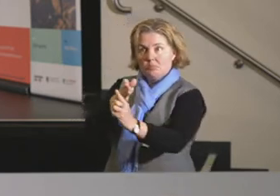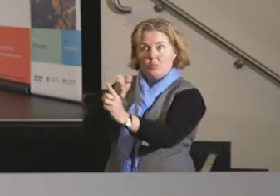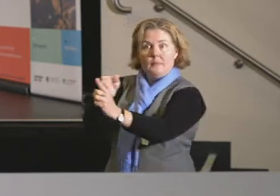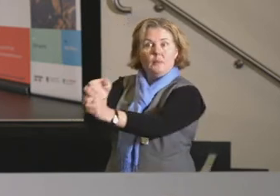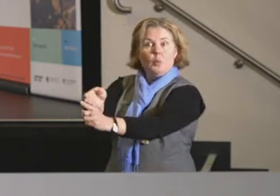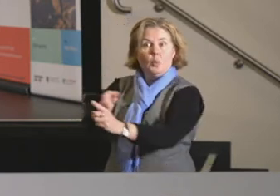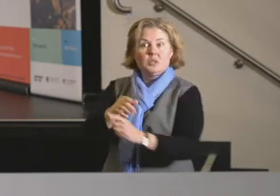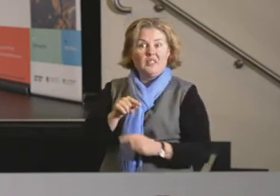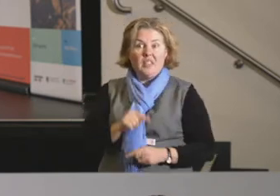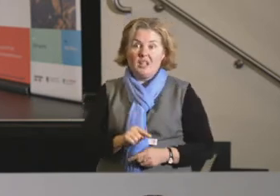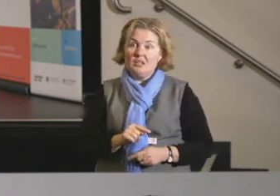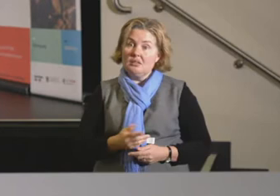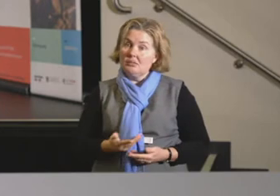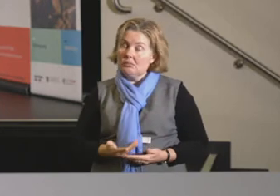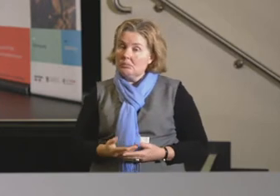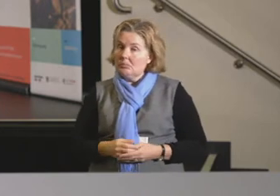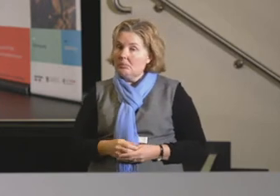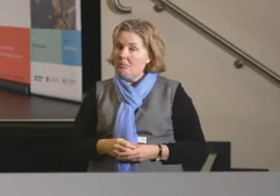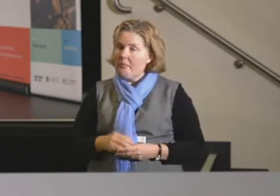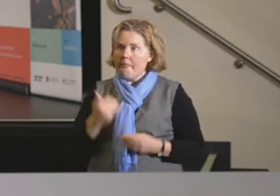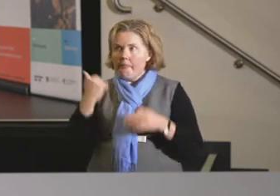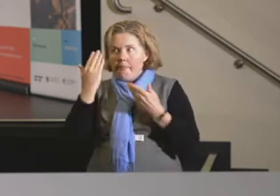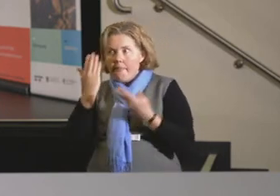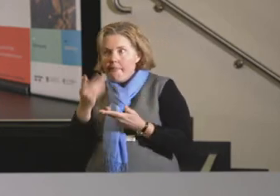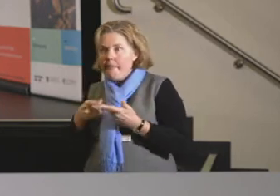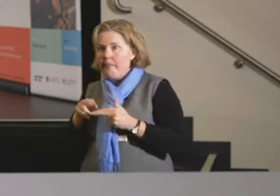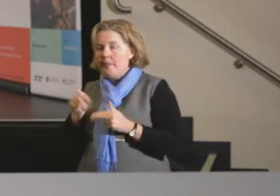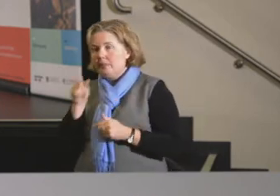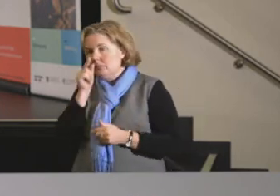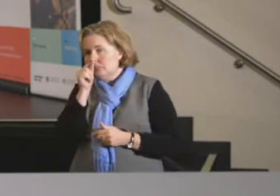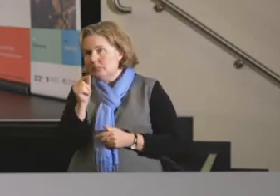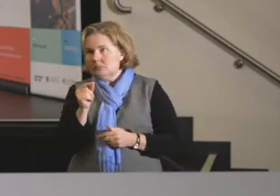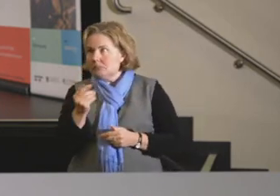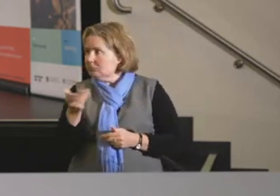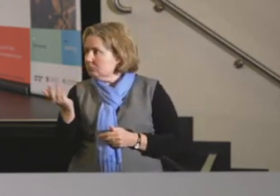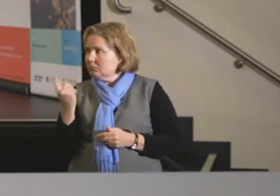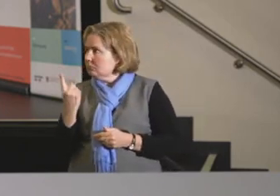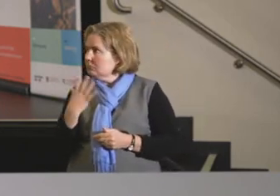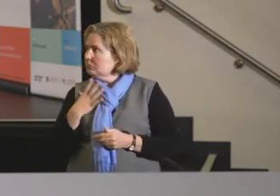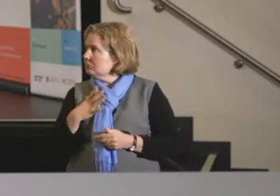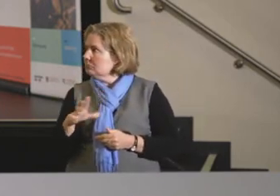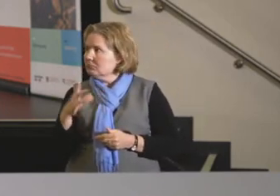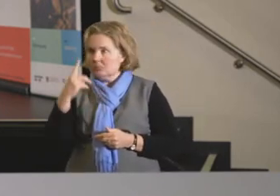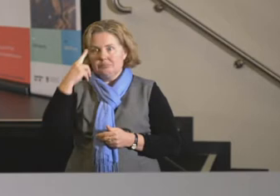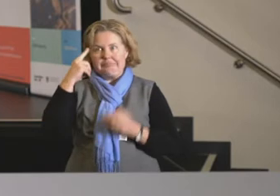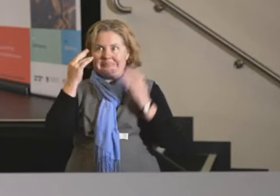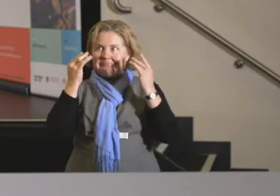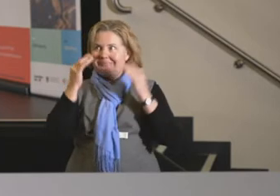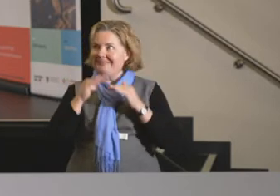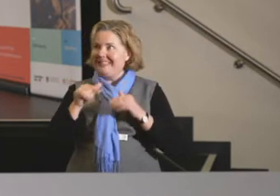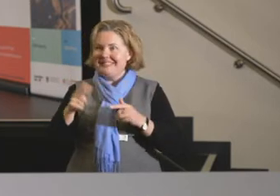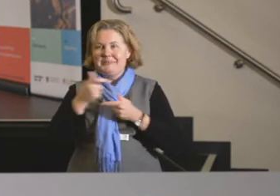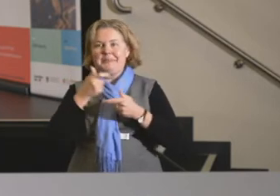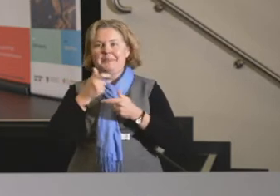think is what you said we needed. I don't know if you can. Anybody wants to think about or reflect